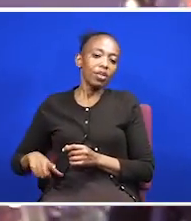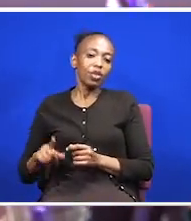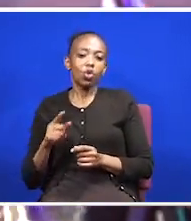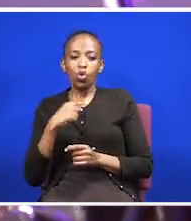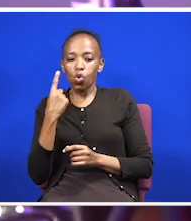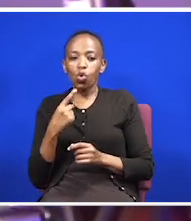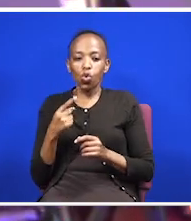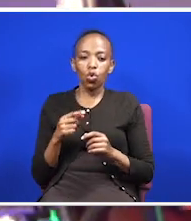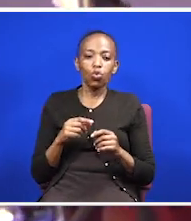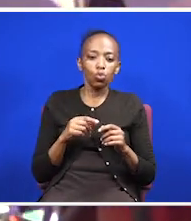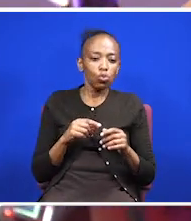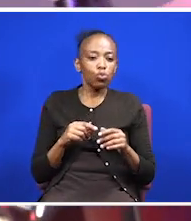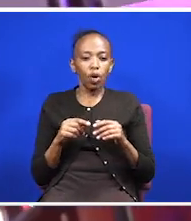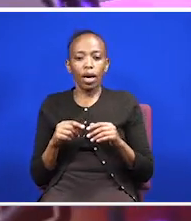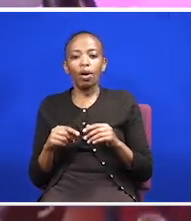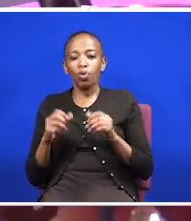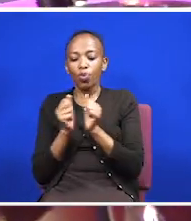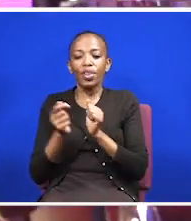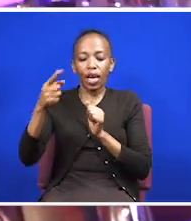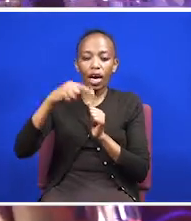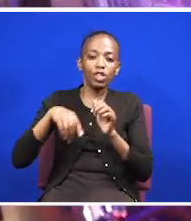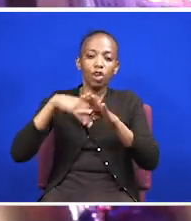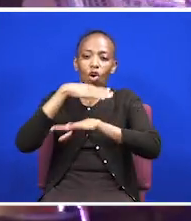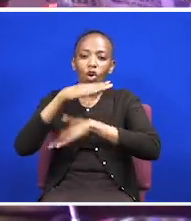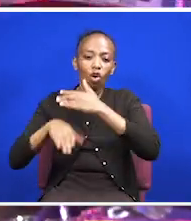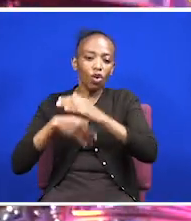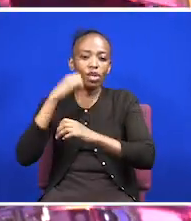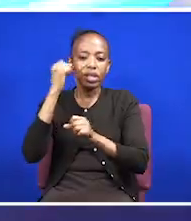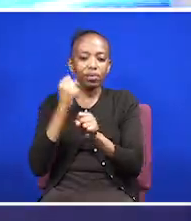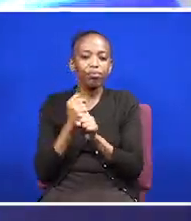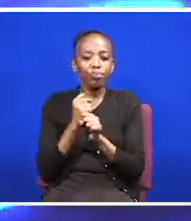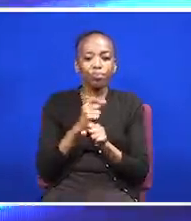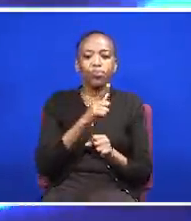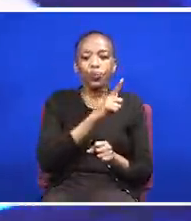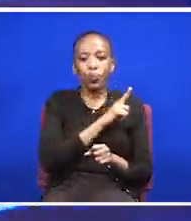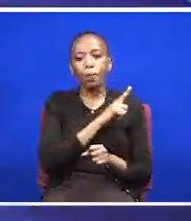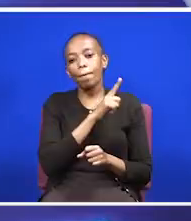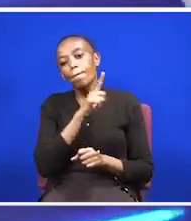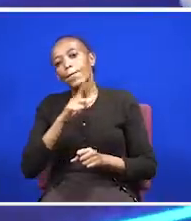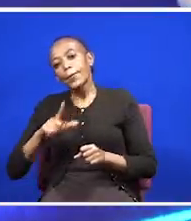Ni nani katuvusha Januari tunaelekea Disemba?